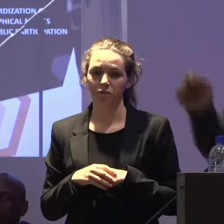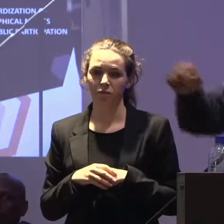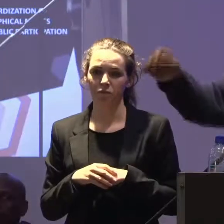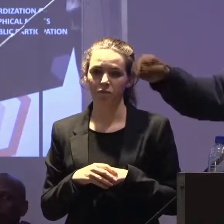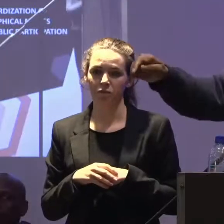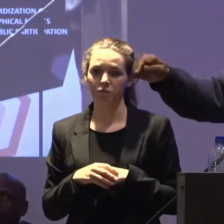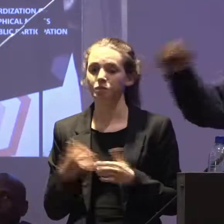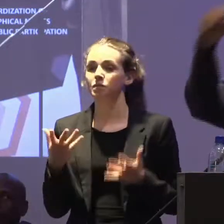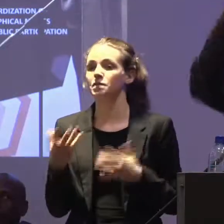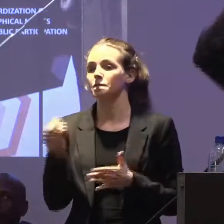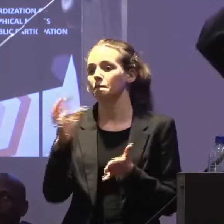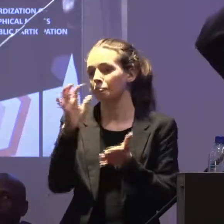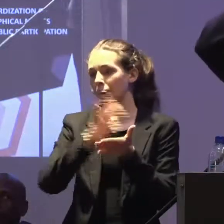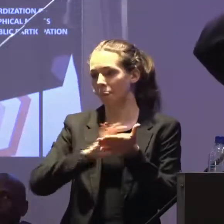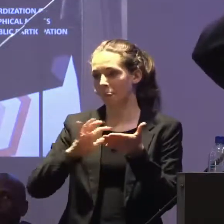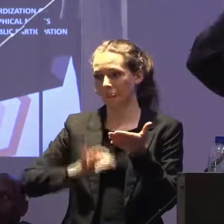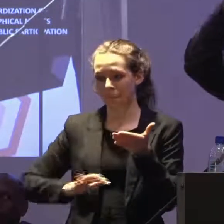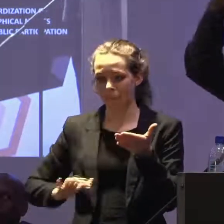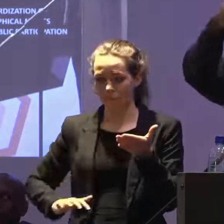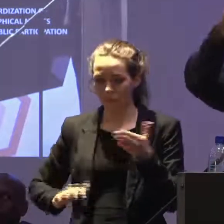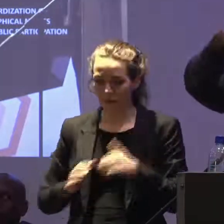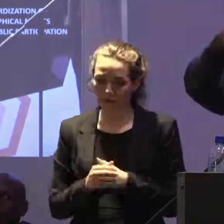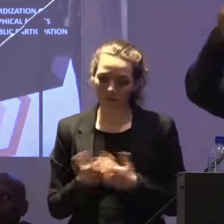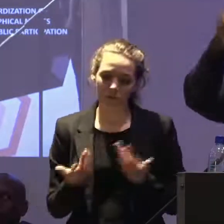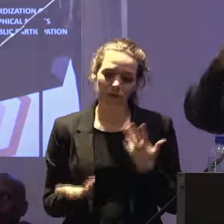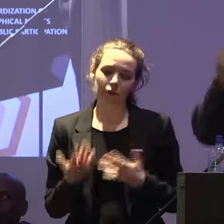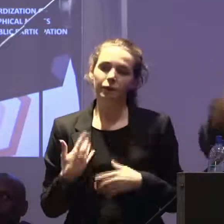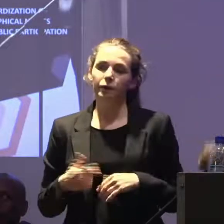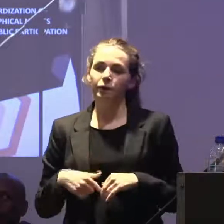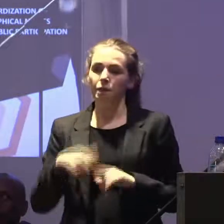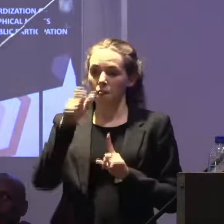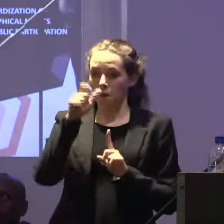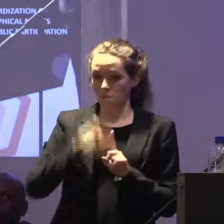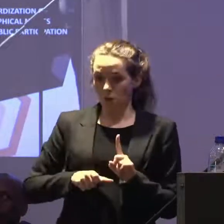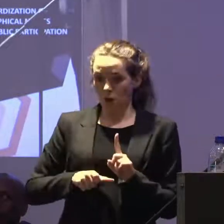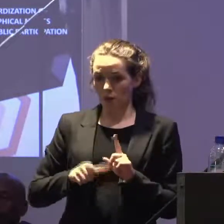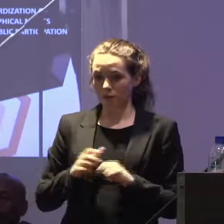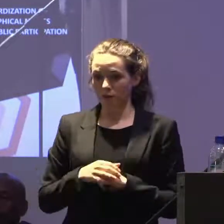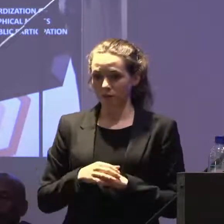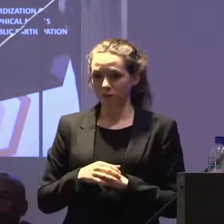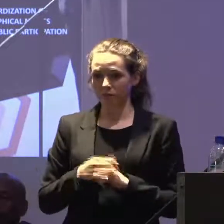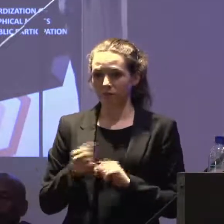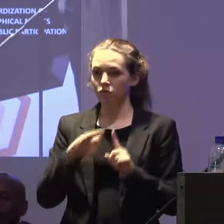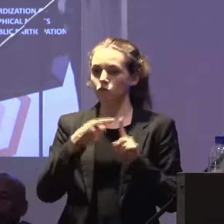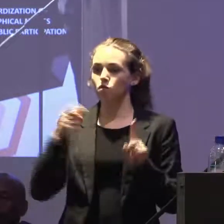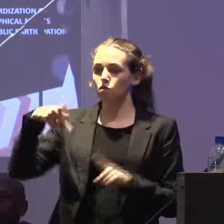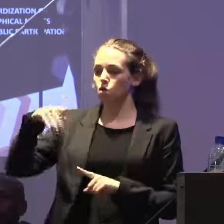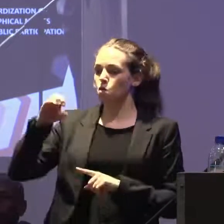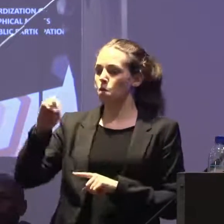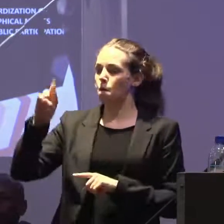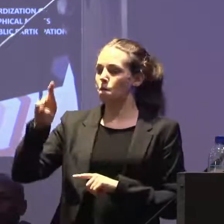There's a story of this person on horseback from Port Natal.